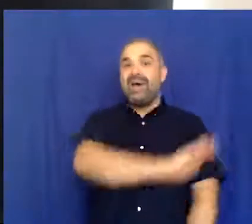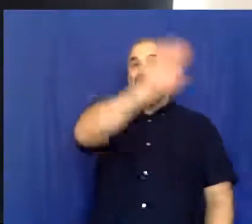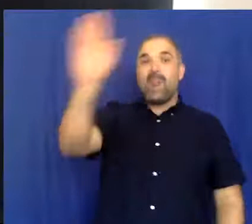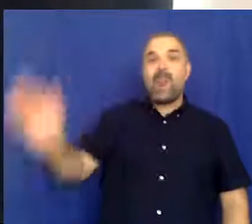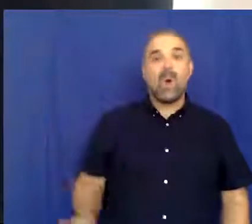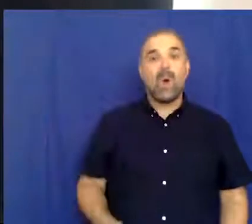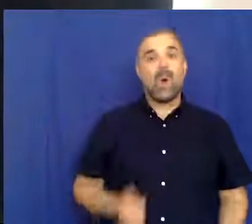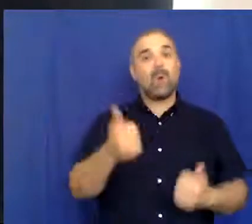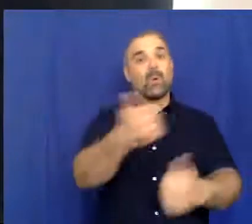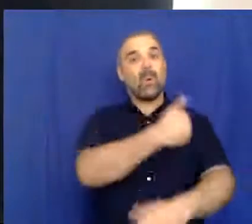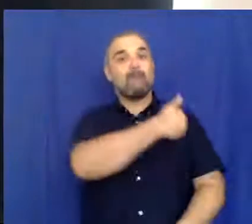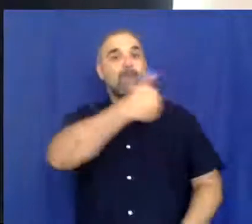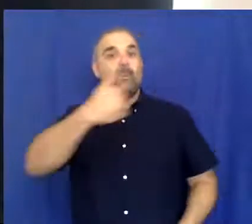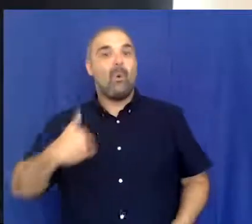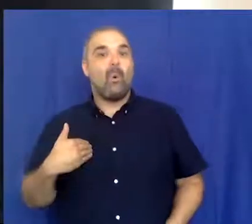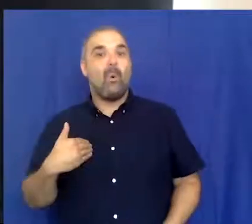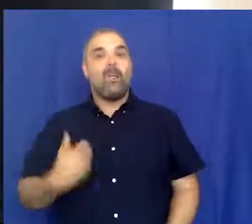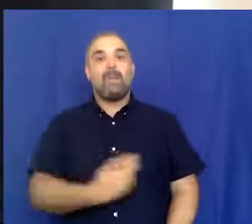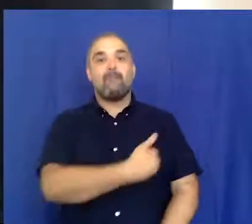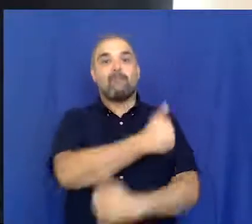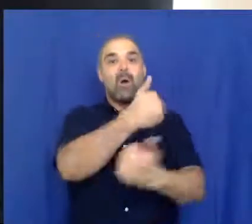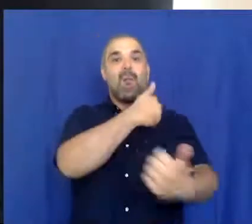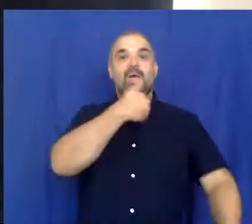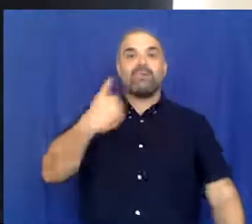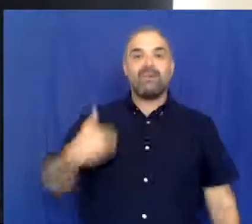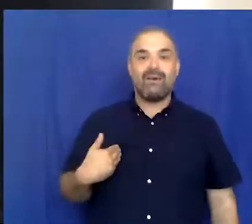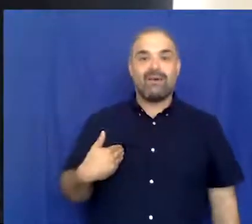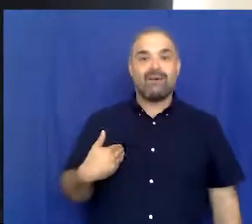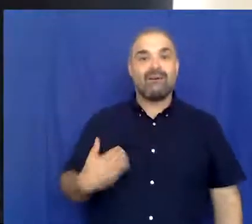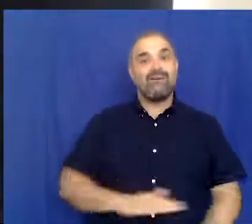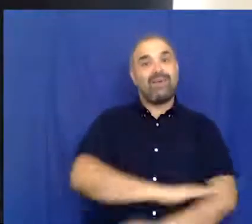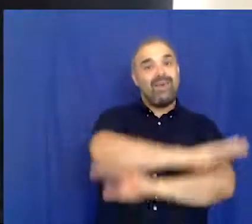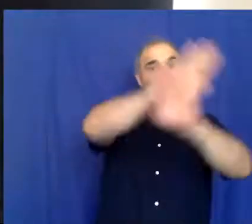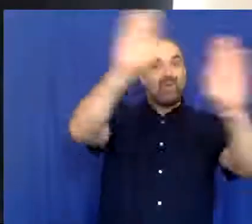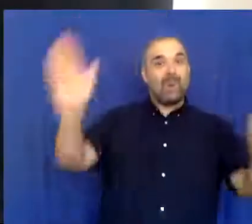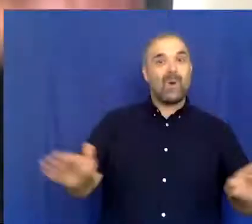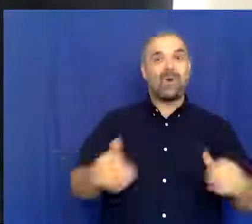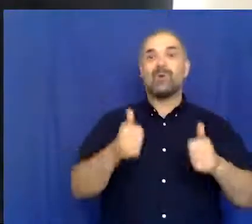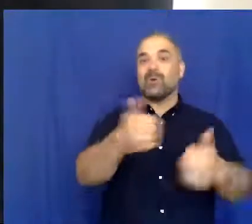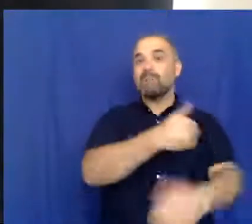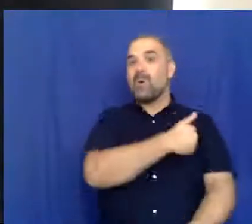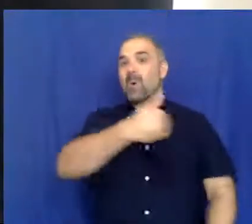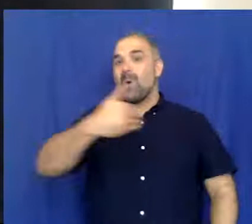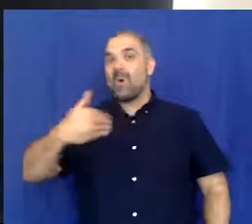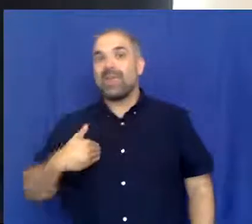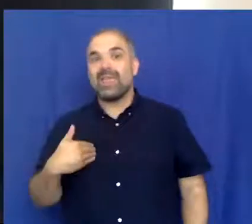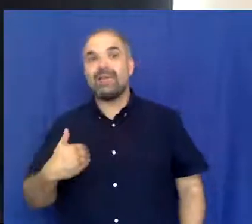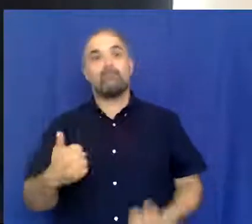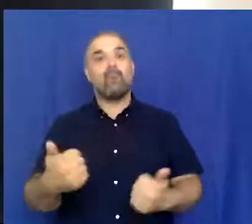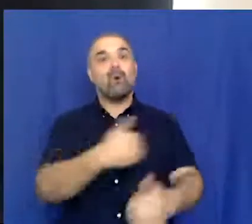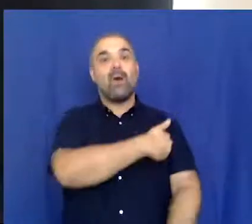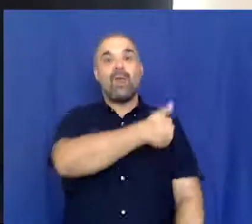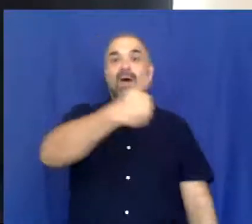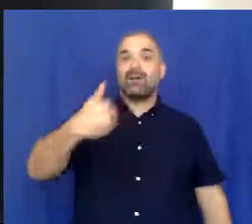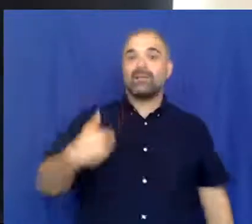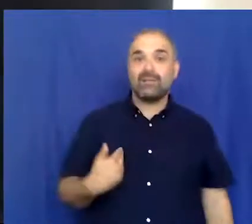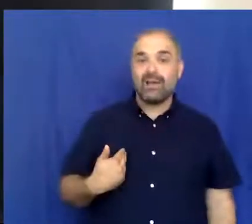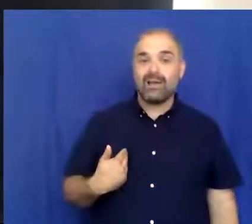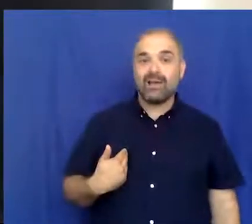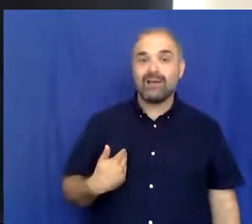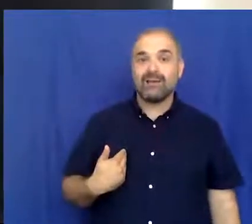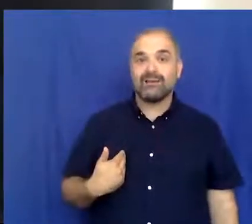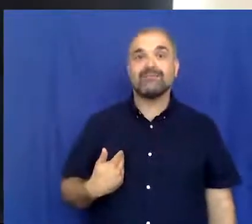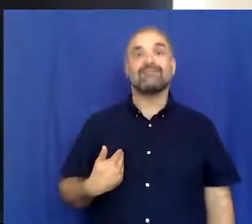Borada. Hello, good morning, Borada. Hello, good